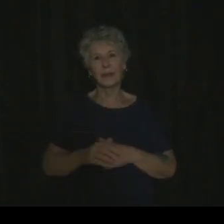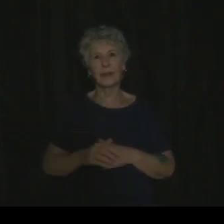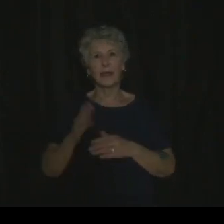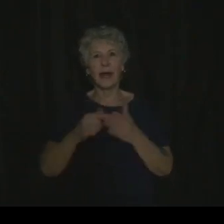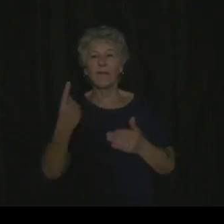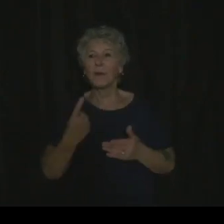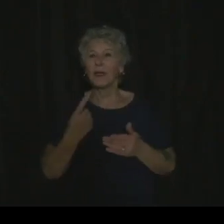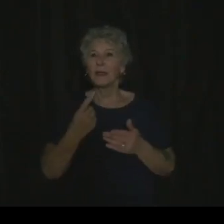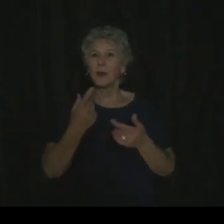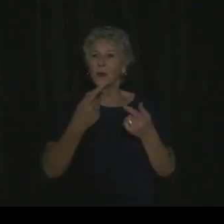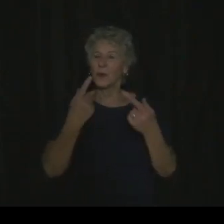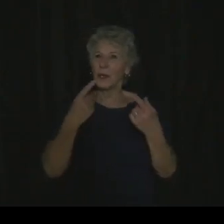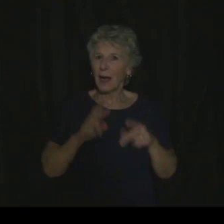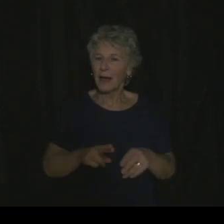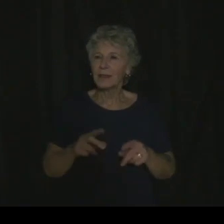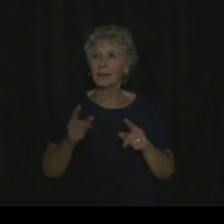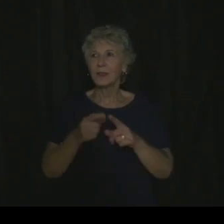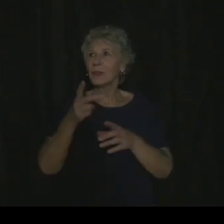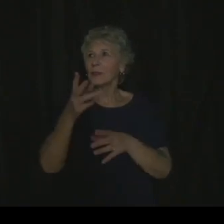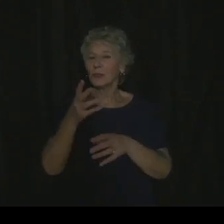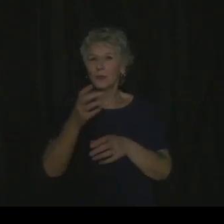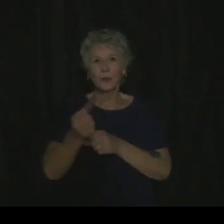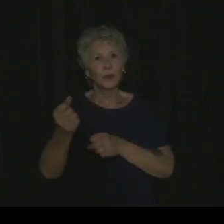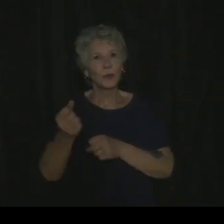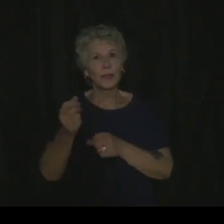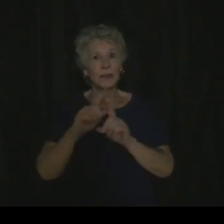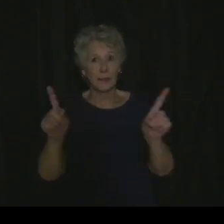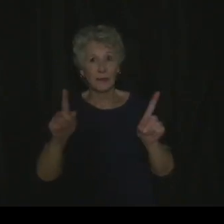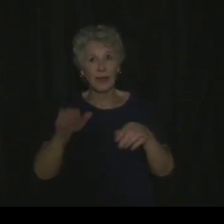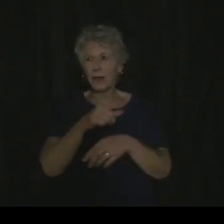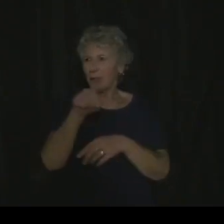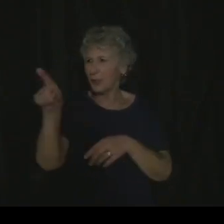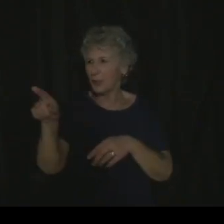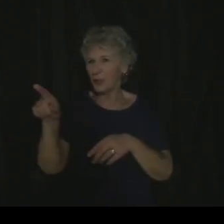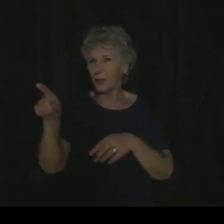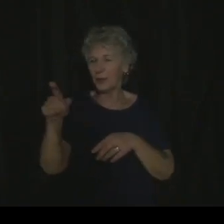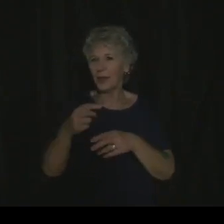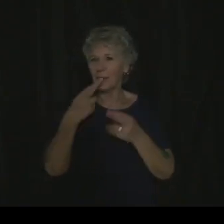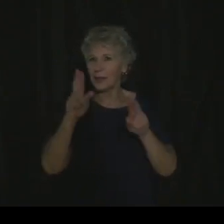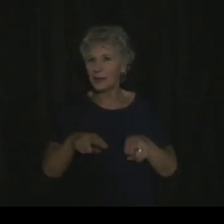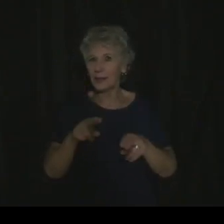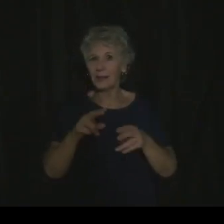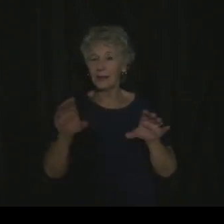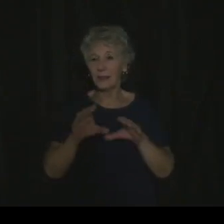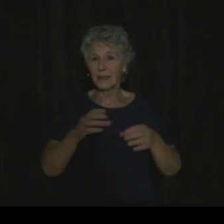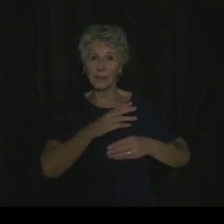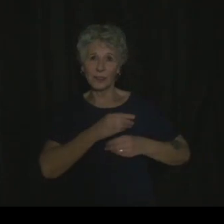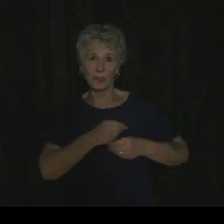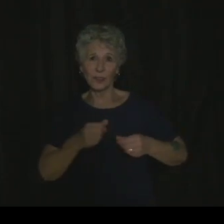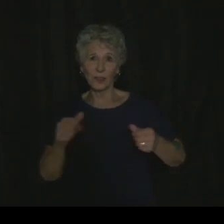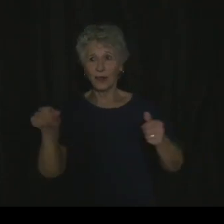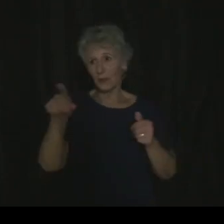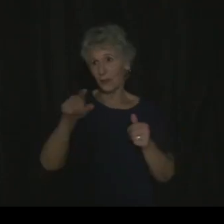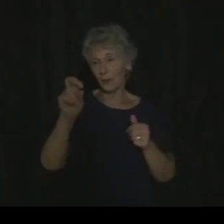Everyone reacts to his truth one way or another. How do you react to it? Does it soften you or does it harden